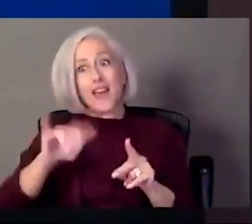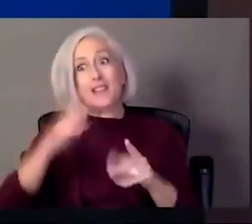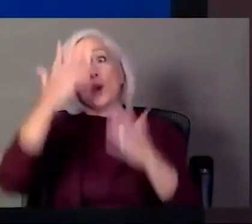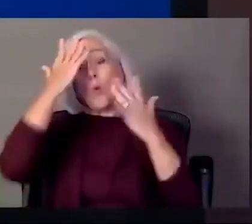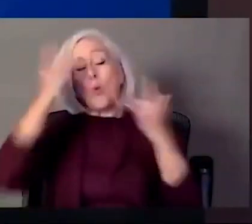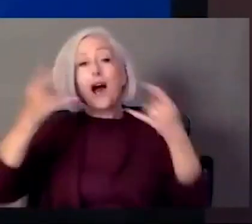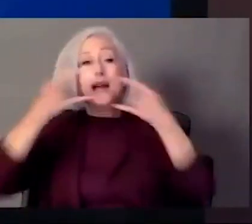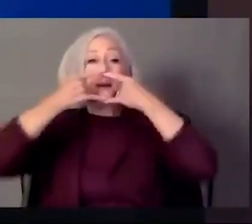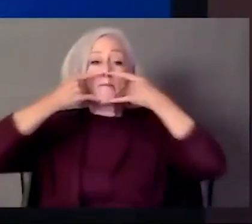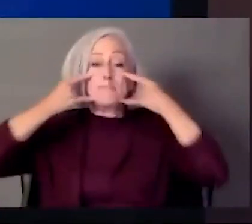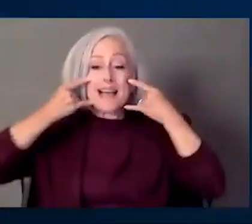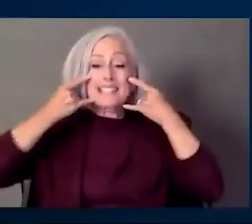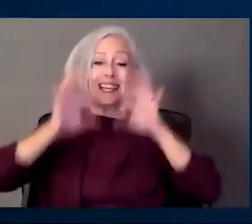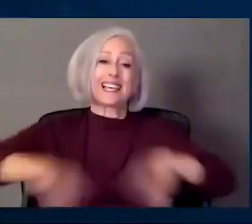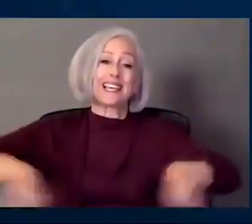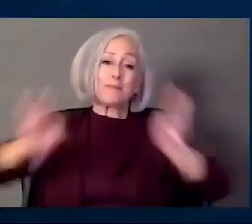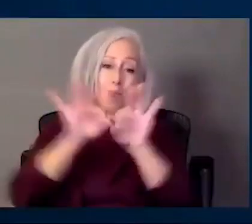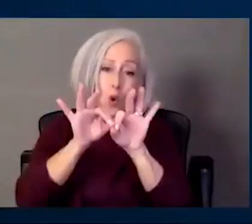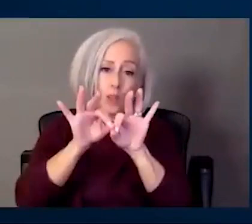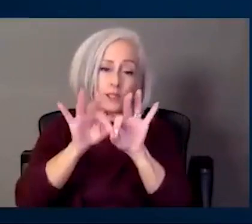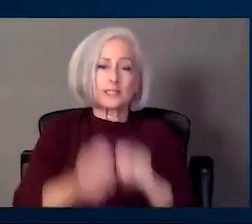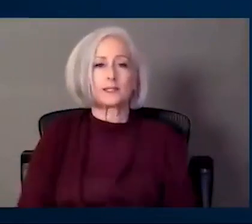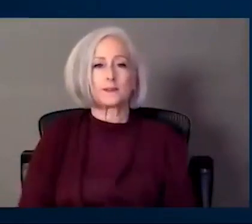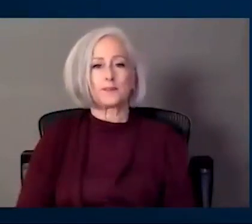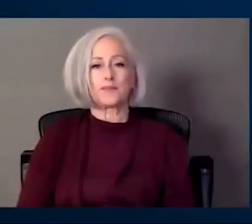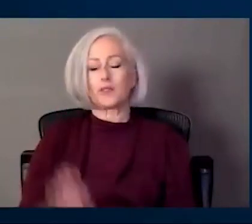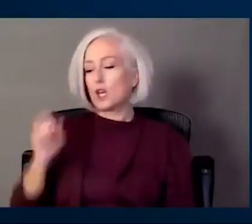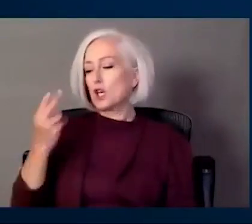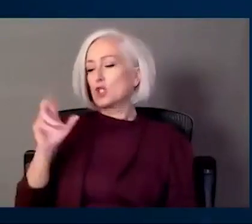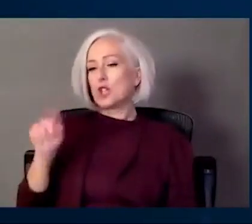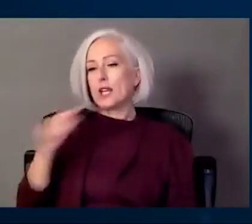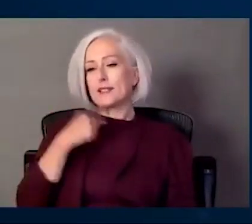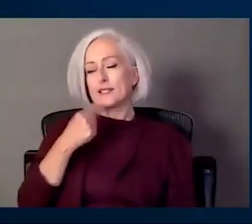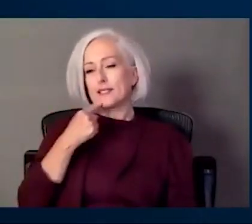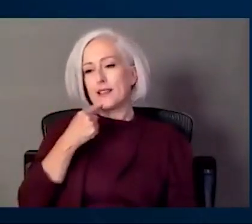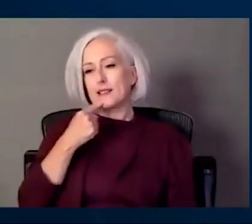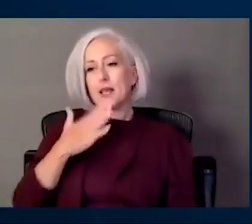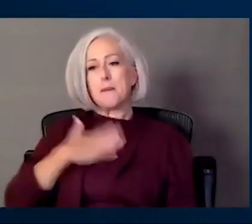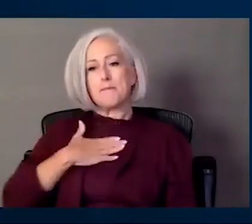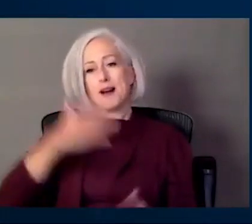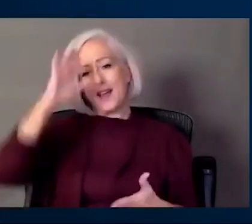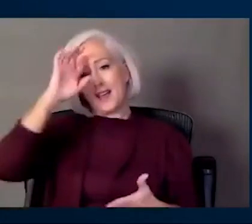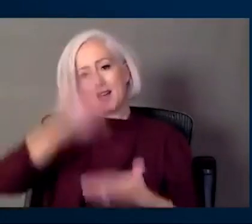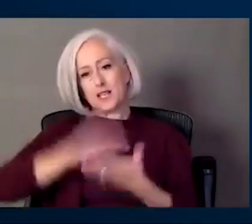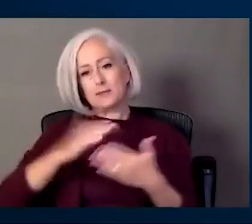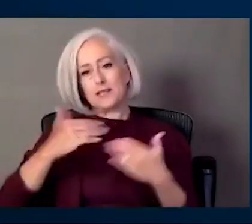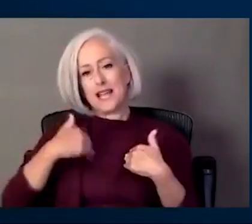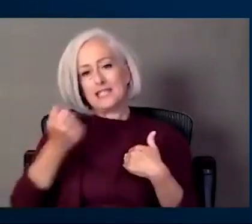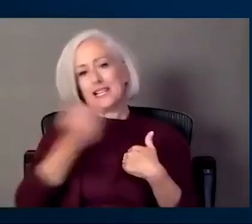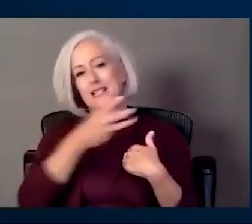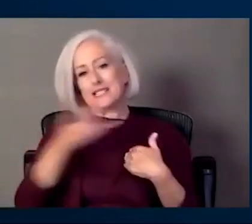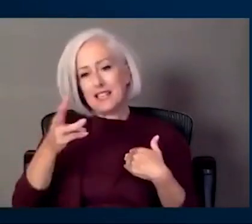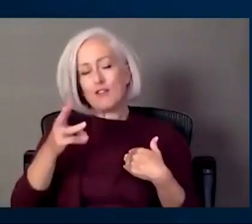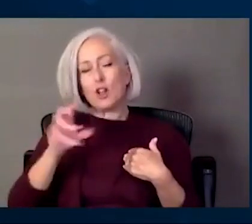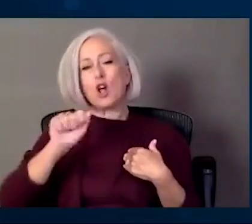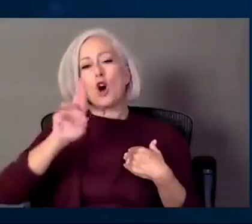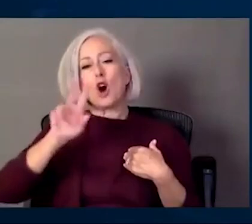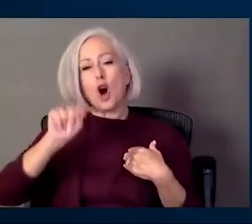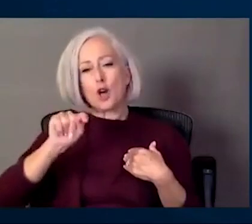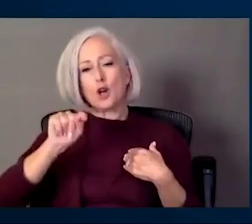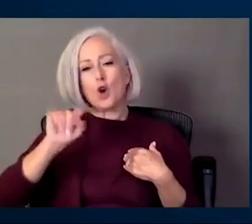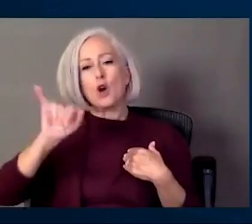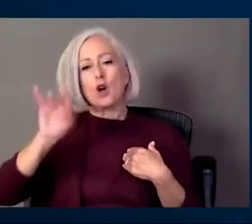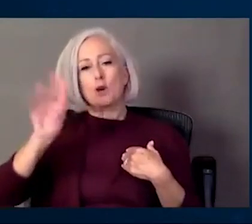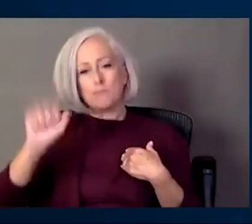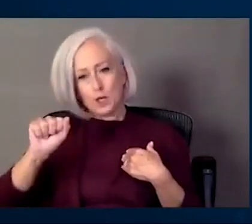so darn important. Shannon says, my husband has several autoimmune disorders and was on prednisone when he received his vaccine.